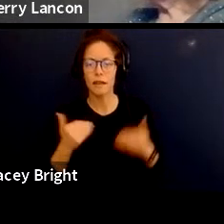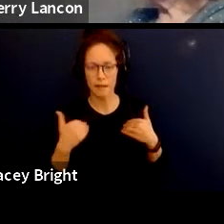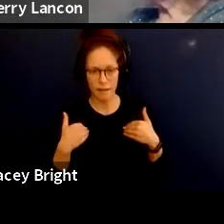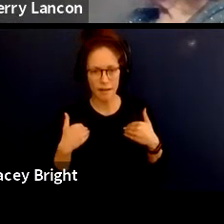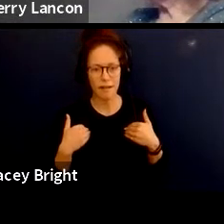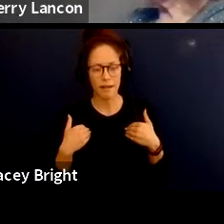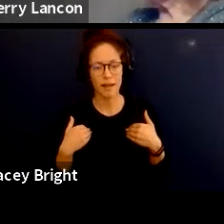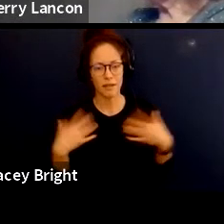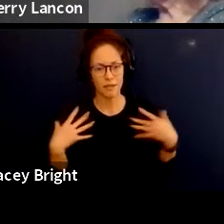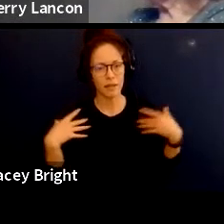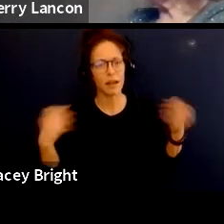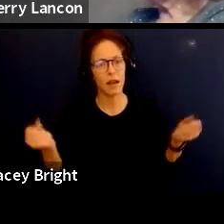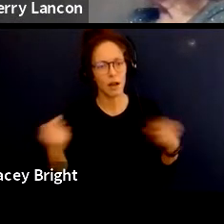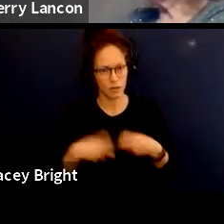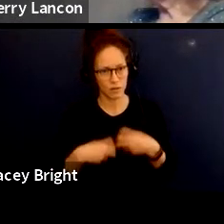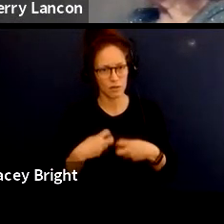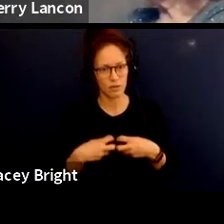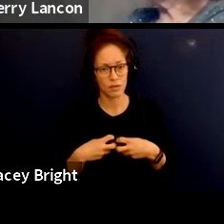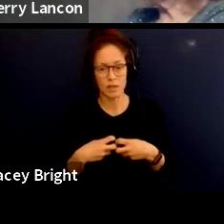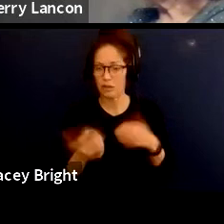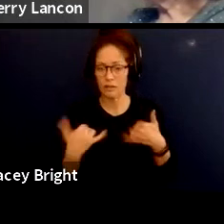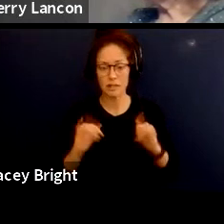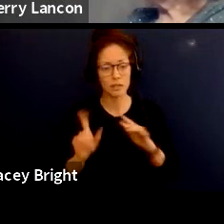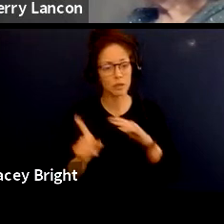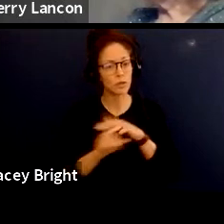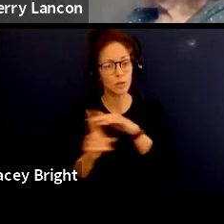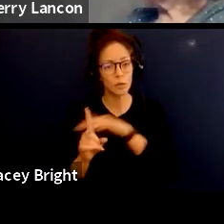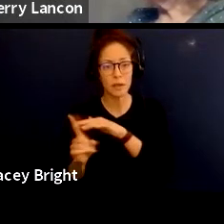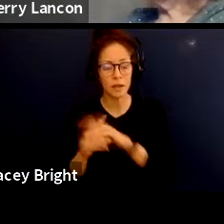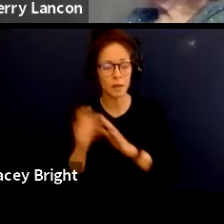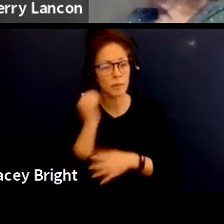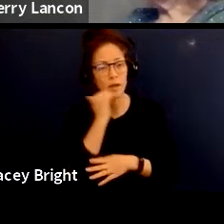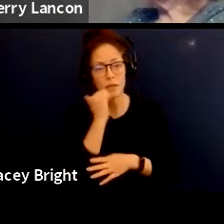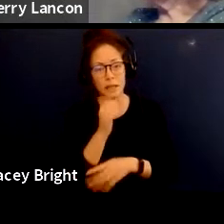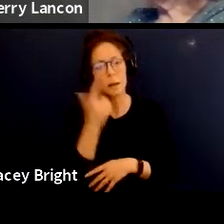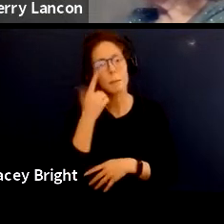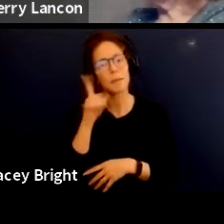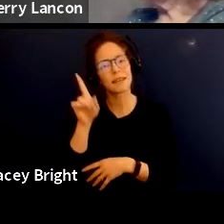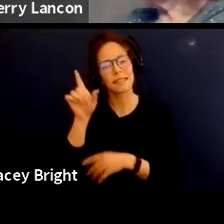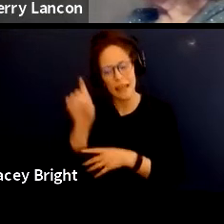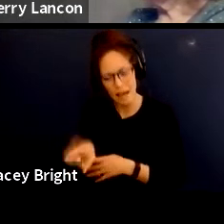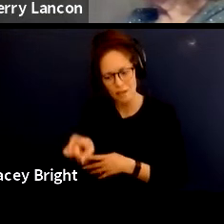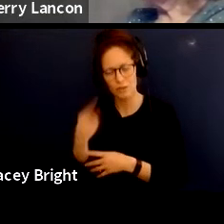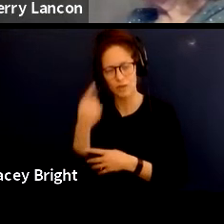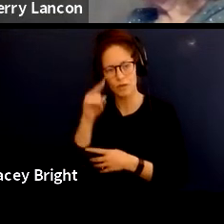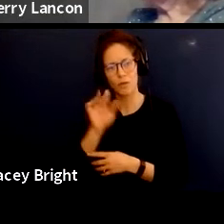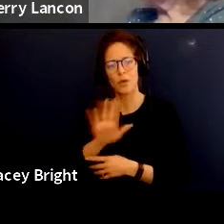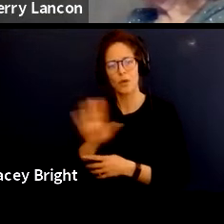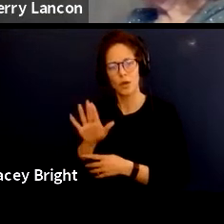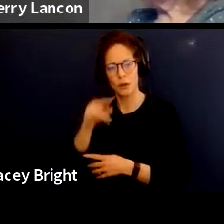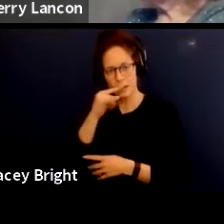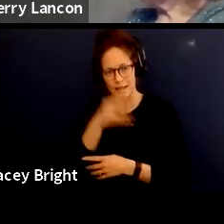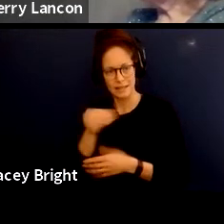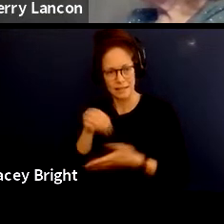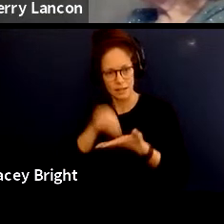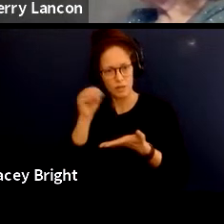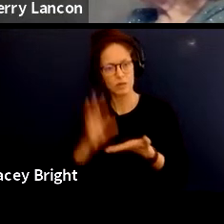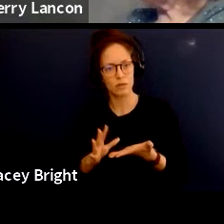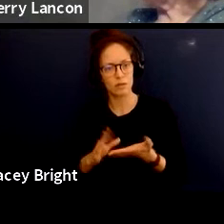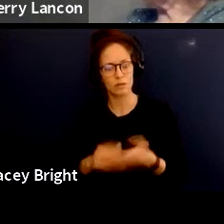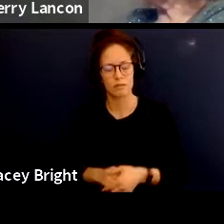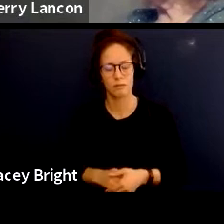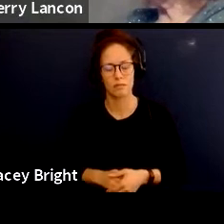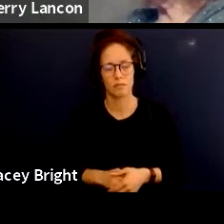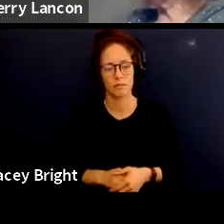conditions who are coming every day because that is what they have to do for their students and for their children. We